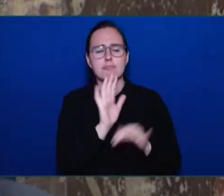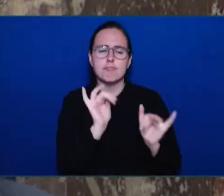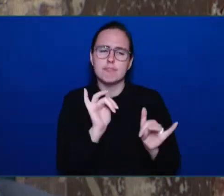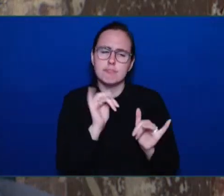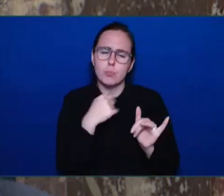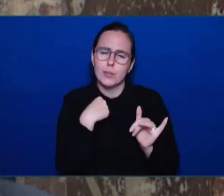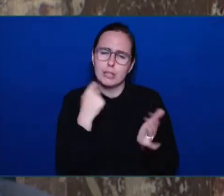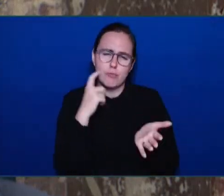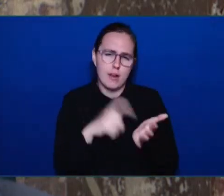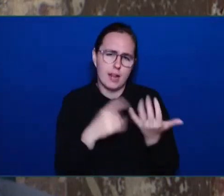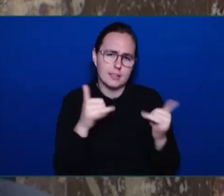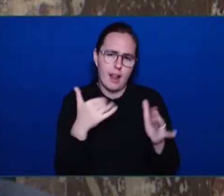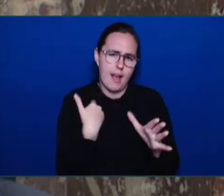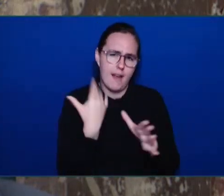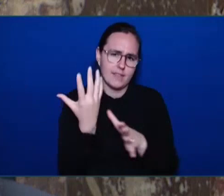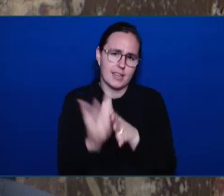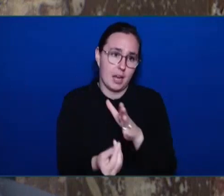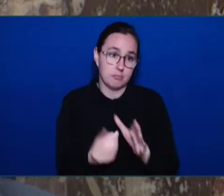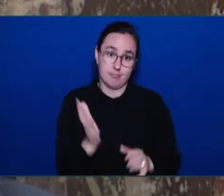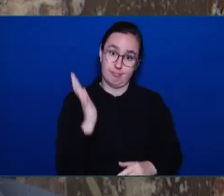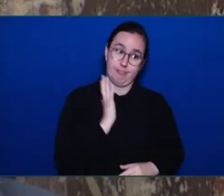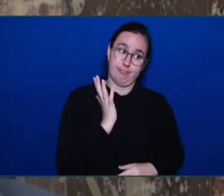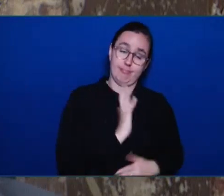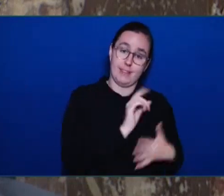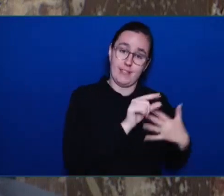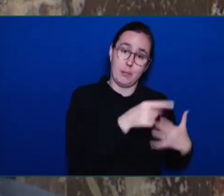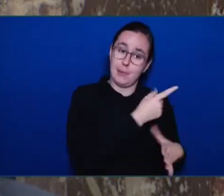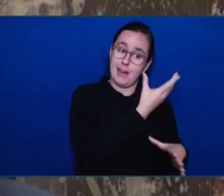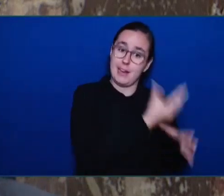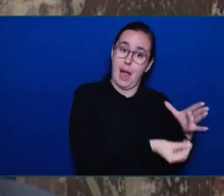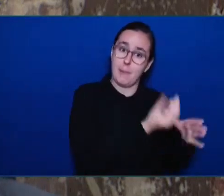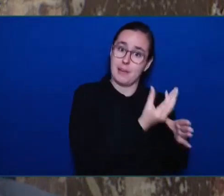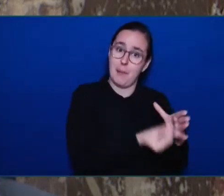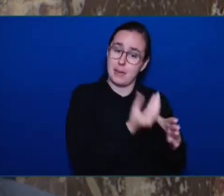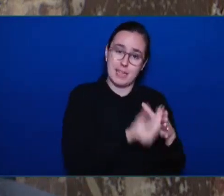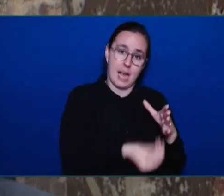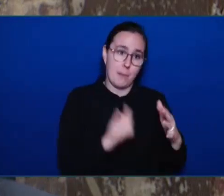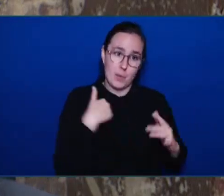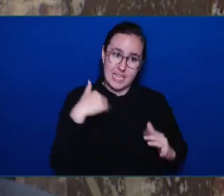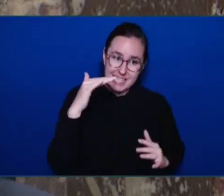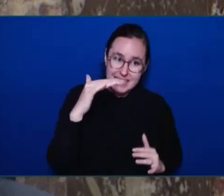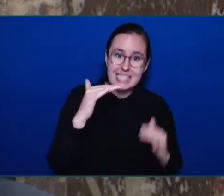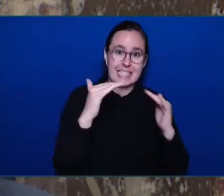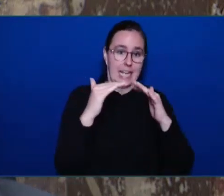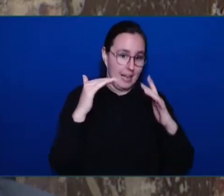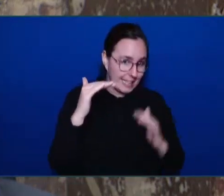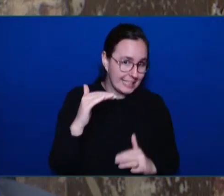to fill those gaps. We know a lot has been done, and we are committed to work even harder for this.